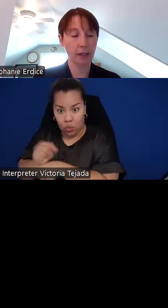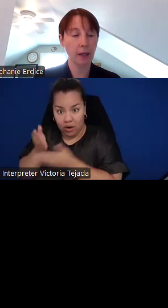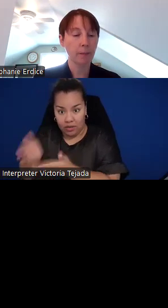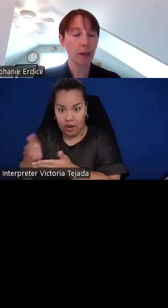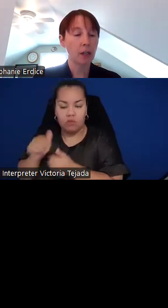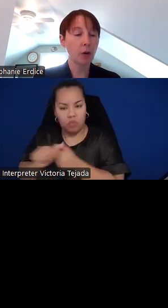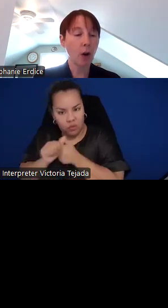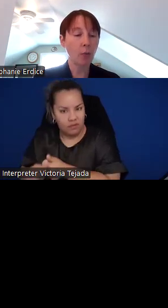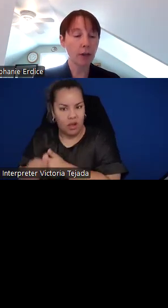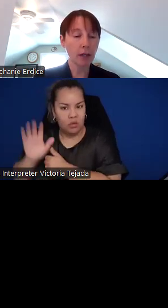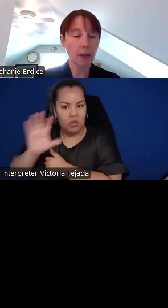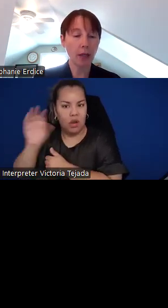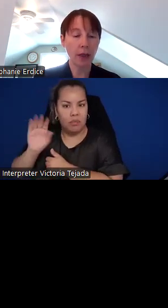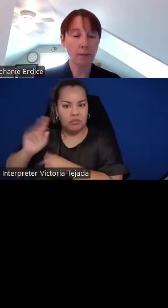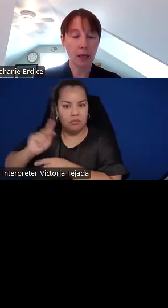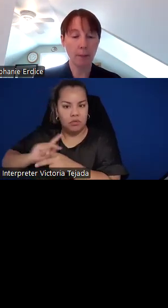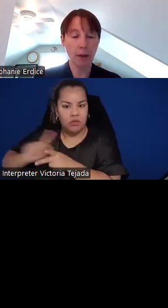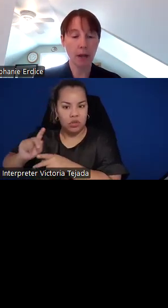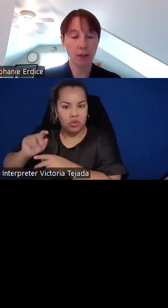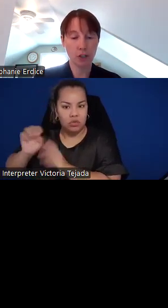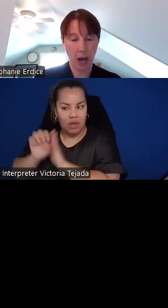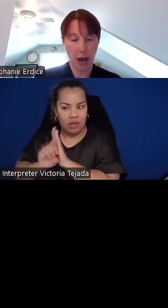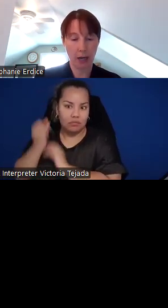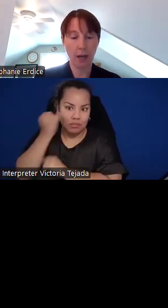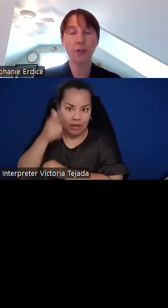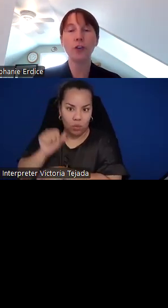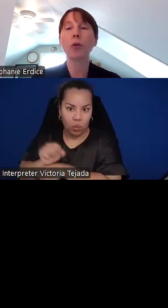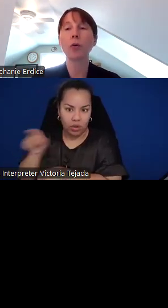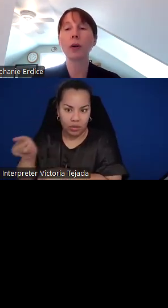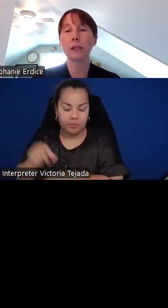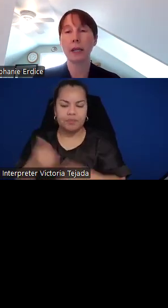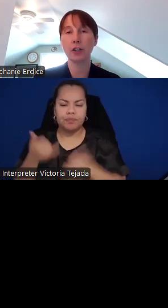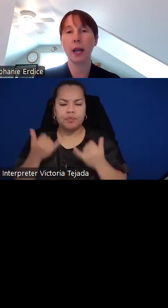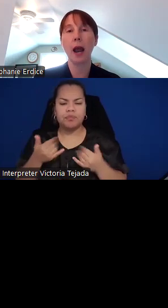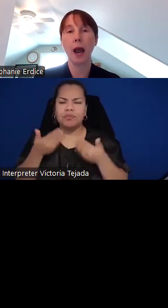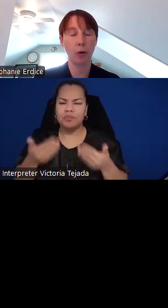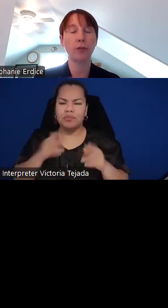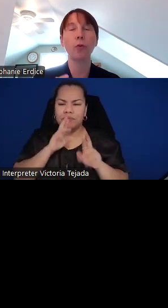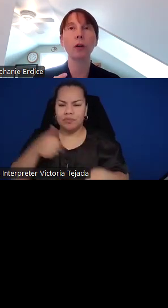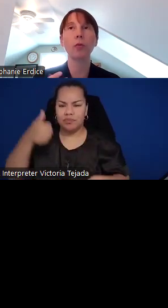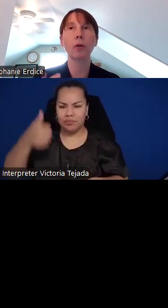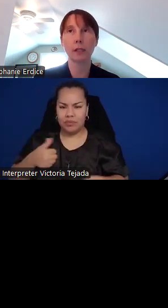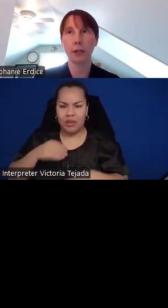professional ethics. So I want you to give me a thumbs up in the chat if your organization